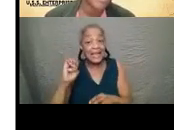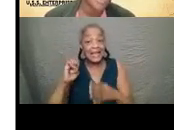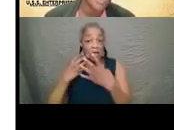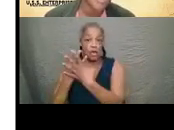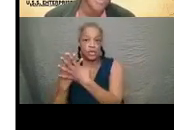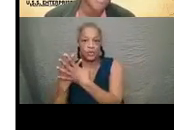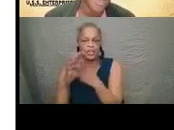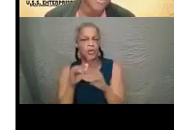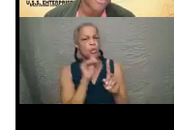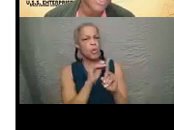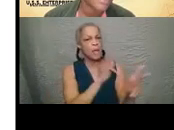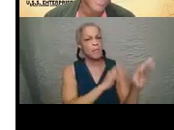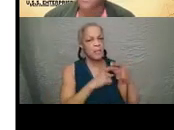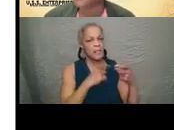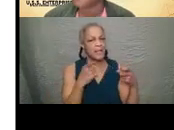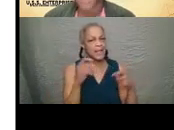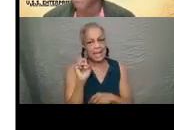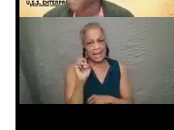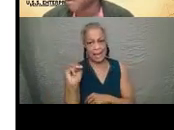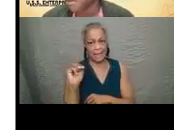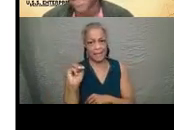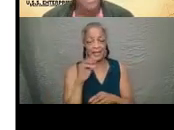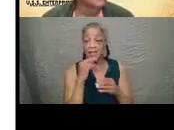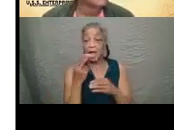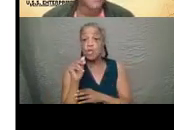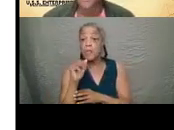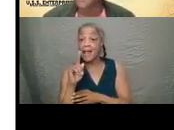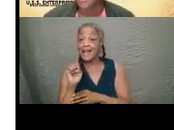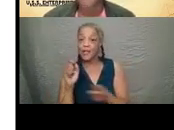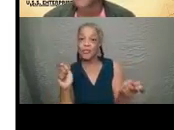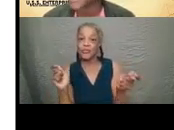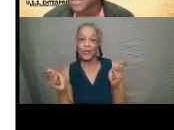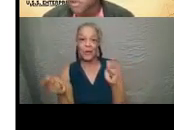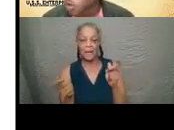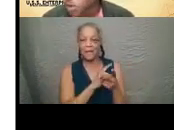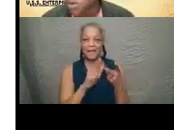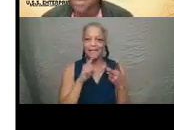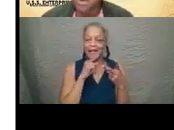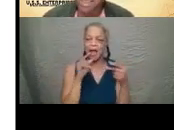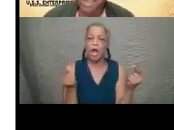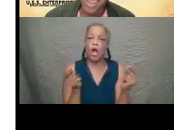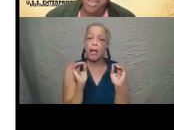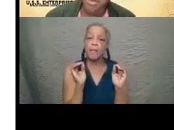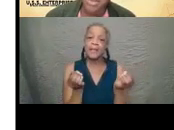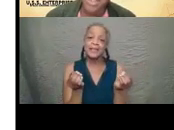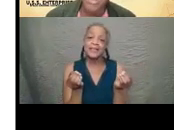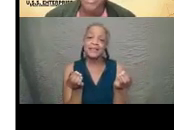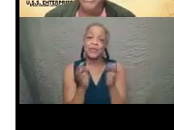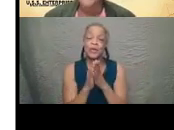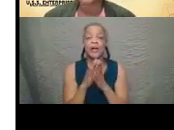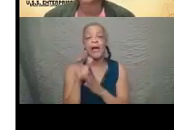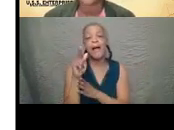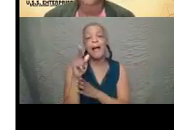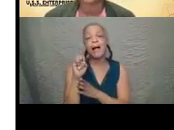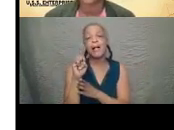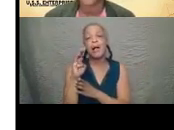reminding people that electronic monitoring is not a humane reform. It's not a harmless piece of jewelry when people call it an ankle bracelet.